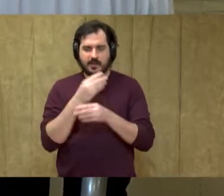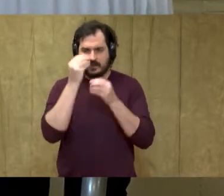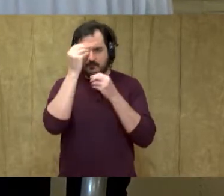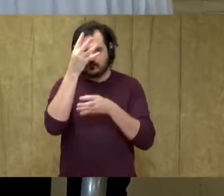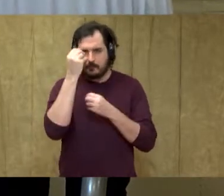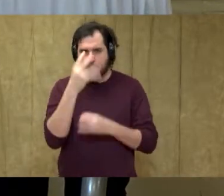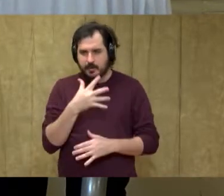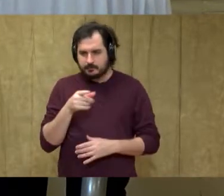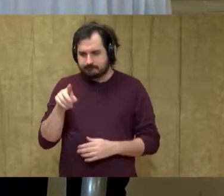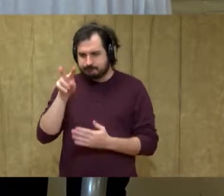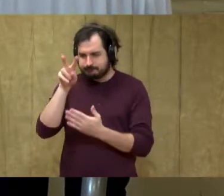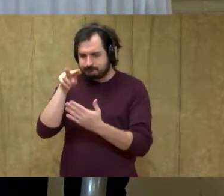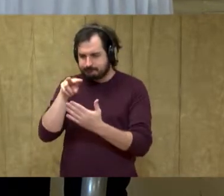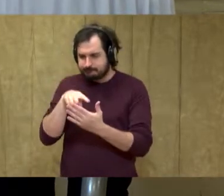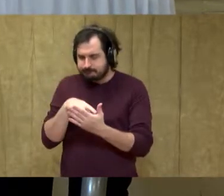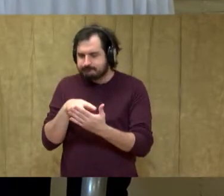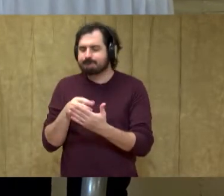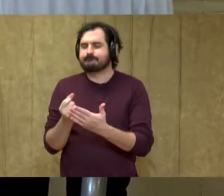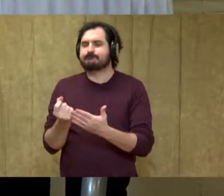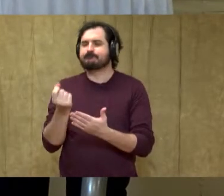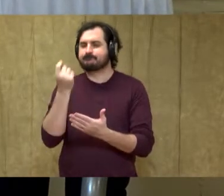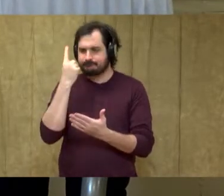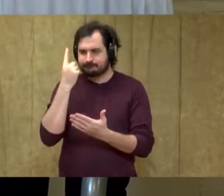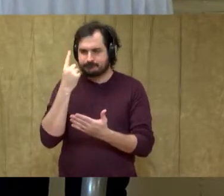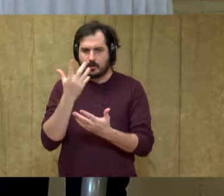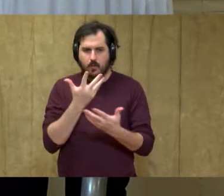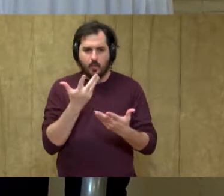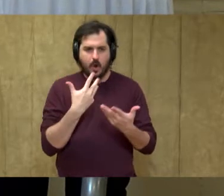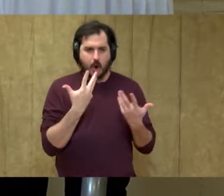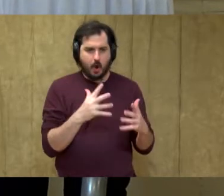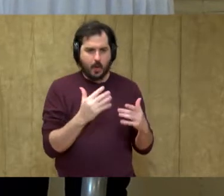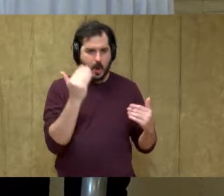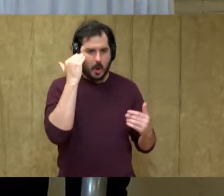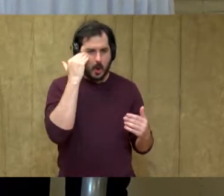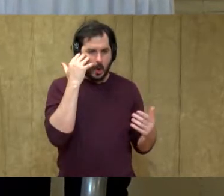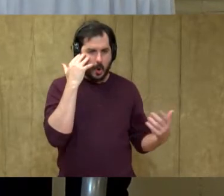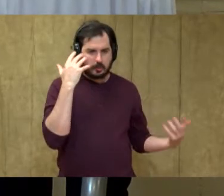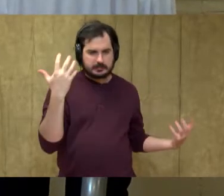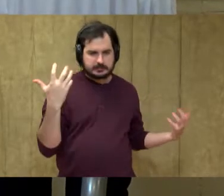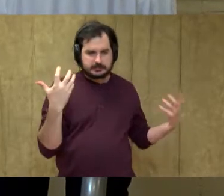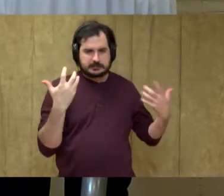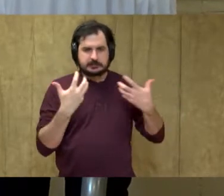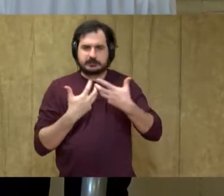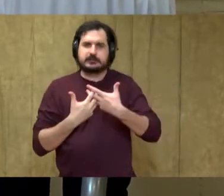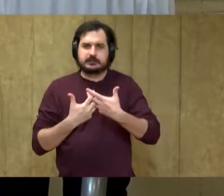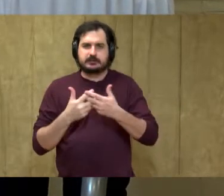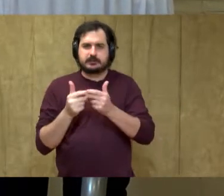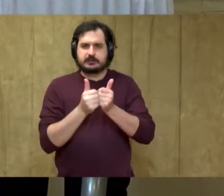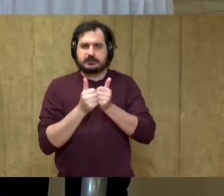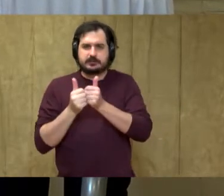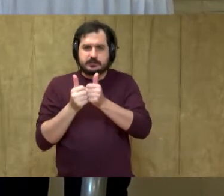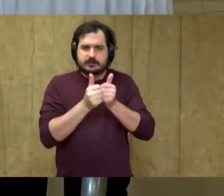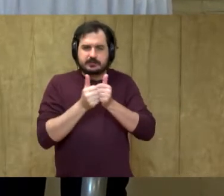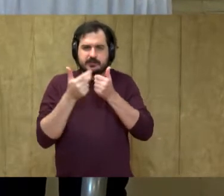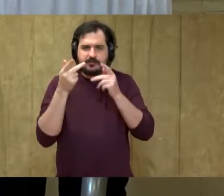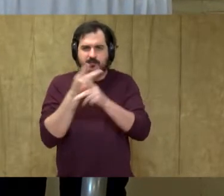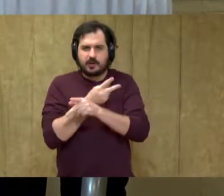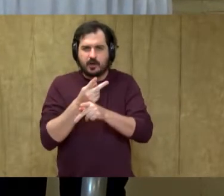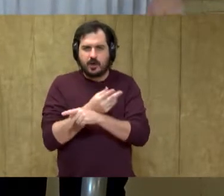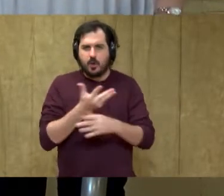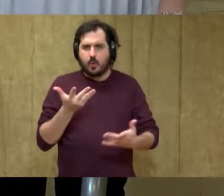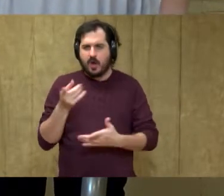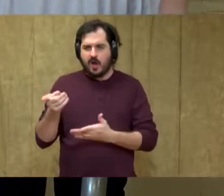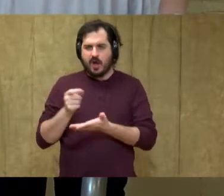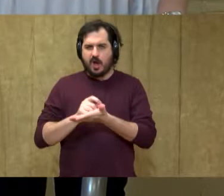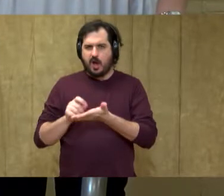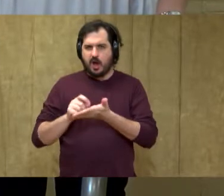text along what we already know and putting it together to really try to figure out what the author is not directly telling